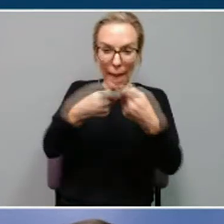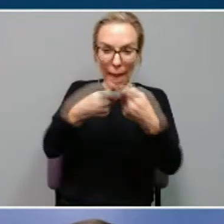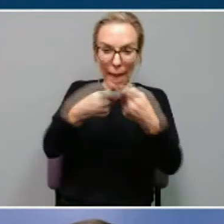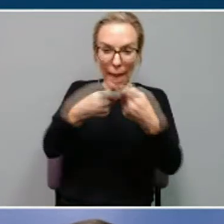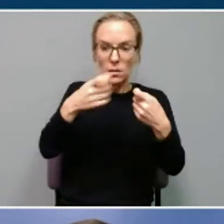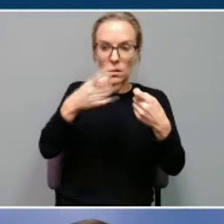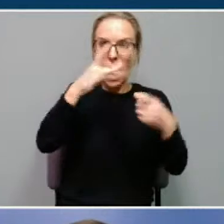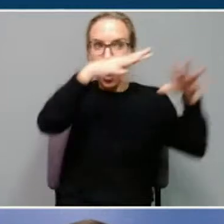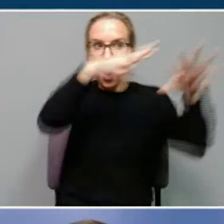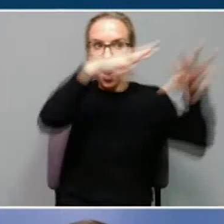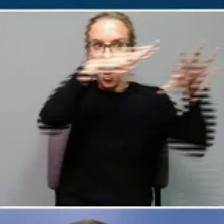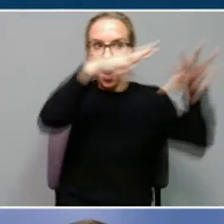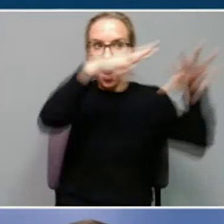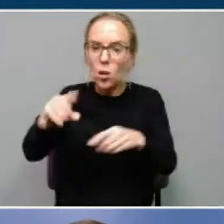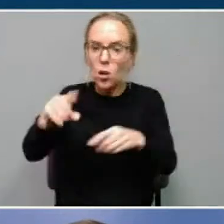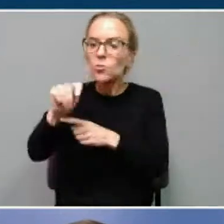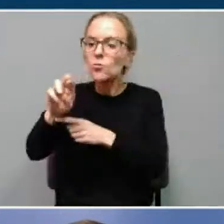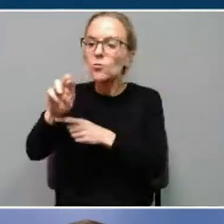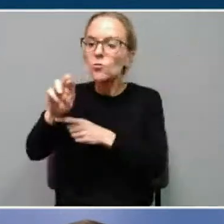blew.